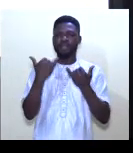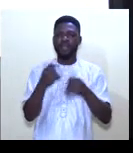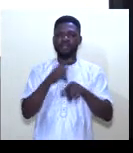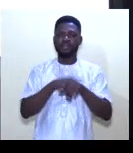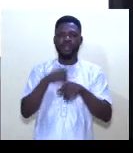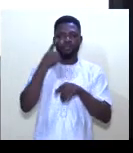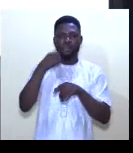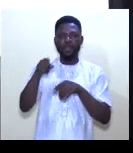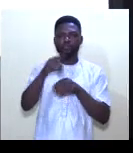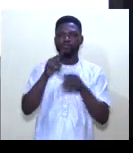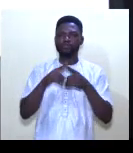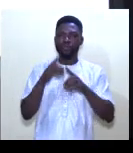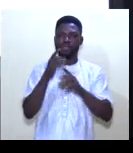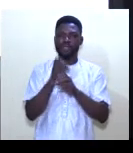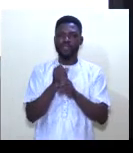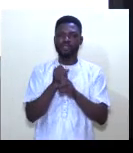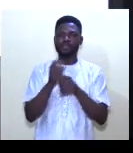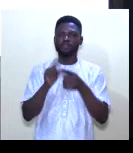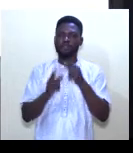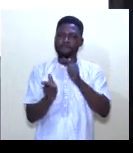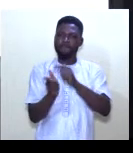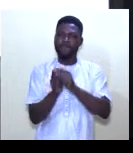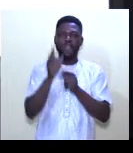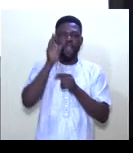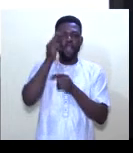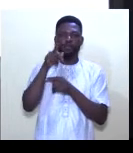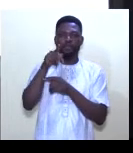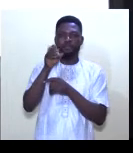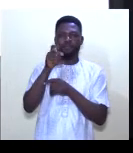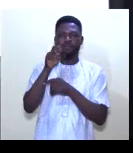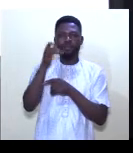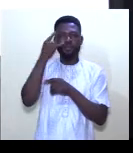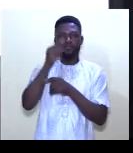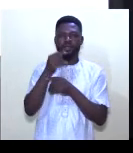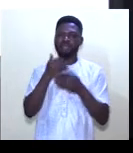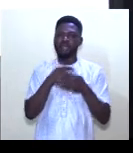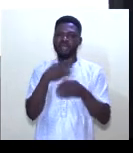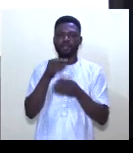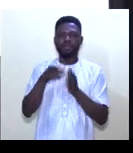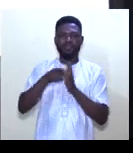said. It's now time for you to get to meet Uncle Popo